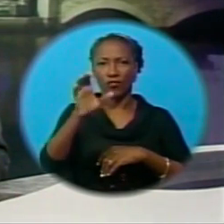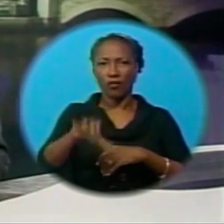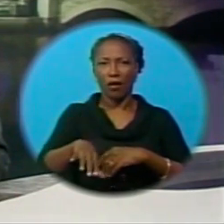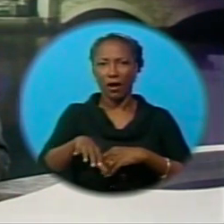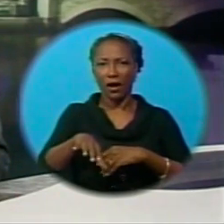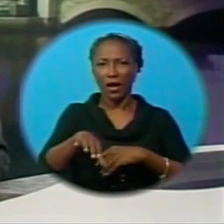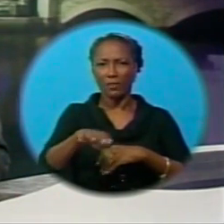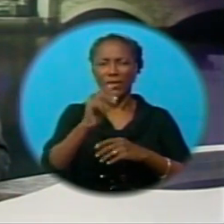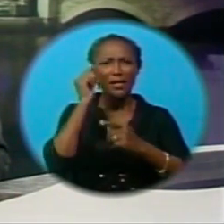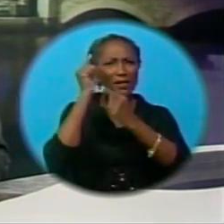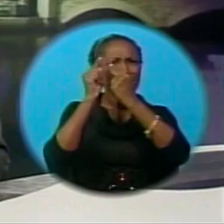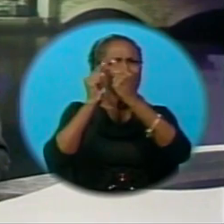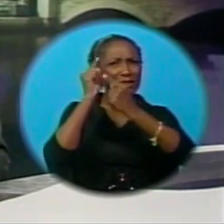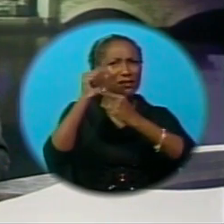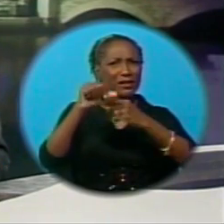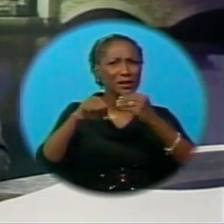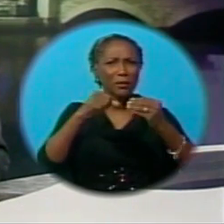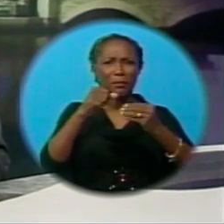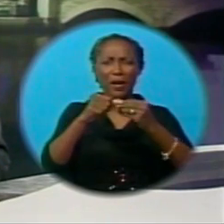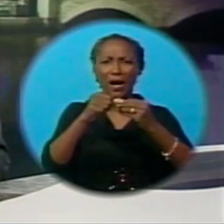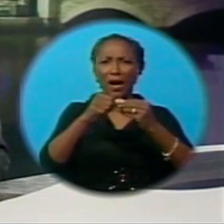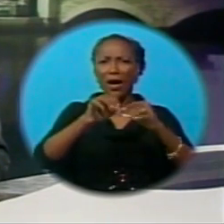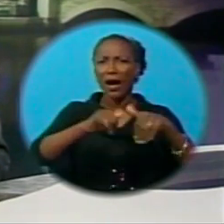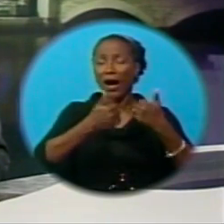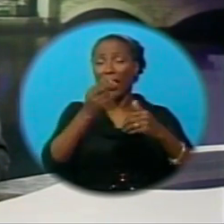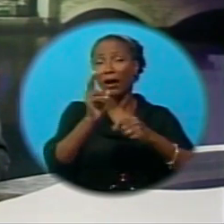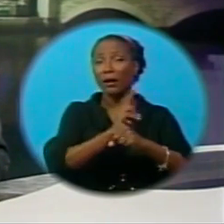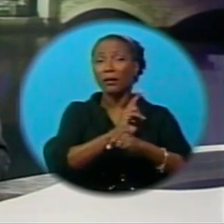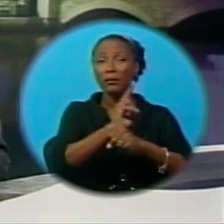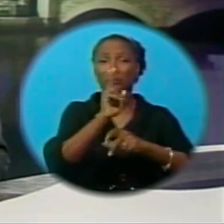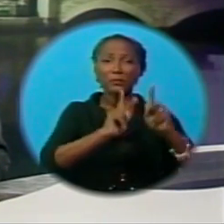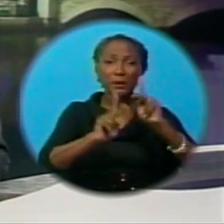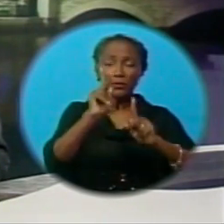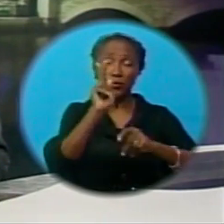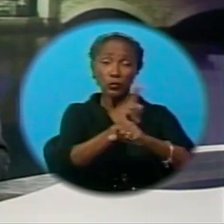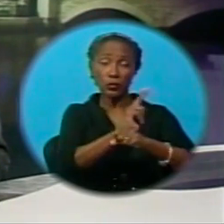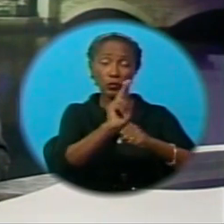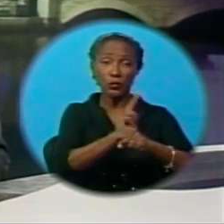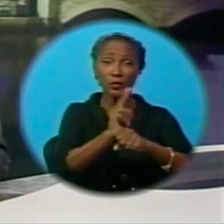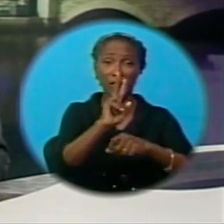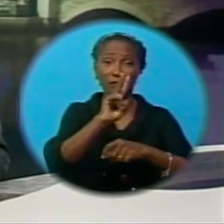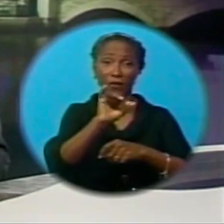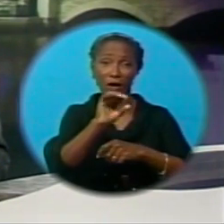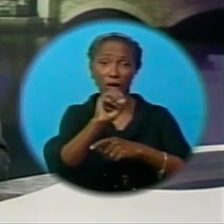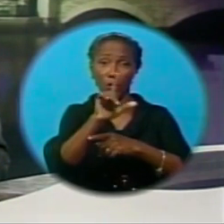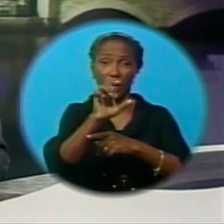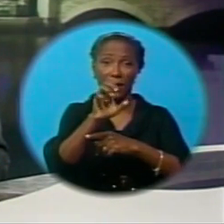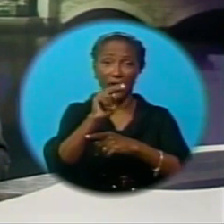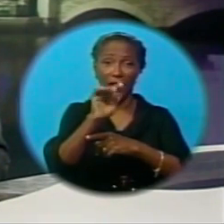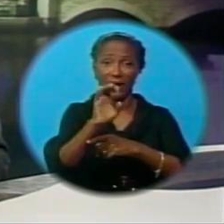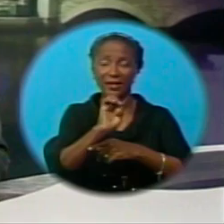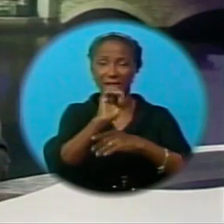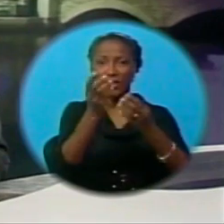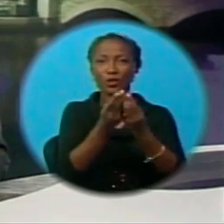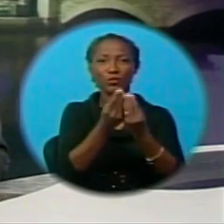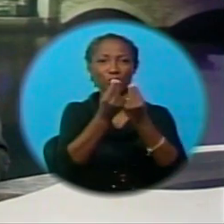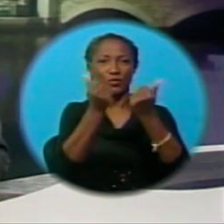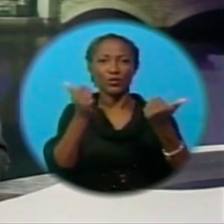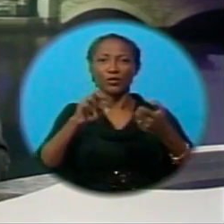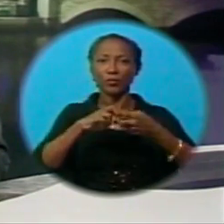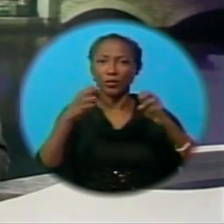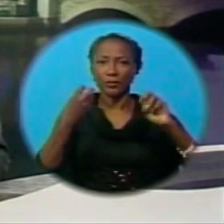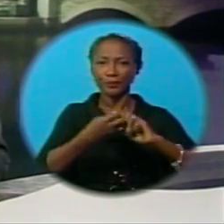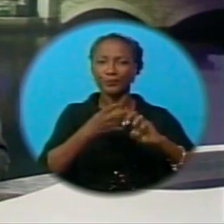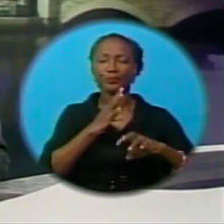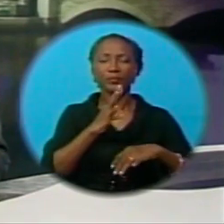the role violence seems to be playing in the resolution of disputes at certain levels of society. Prime Minister Stuart was speaking to the media after